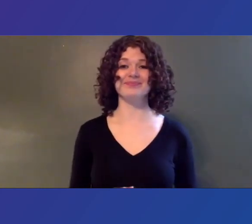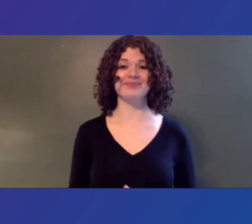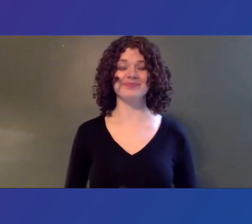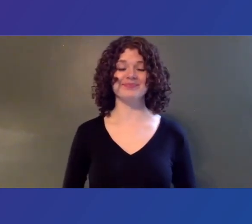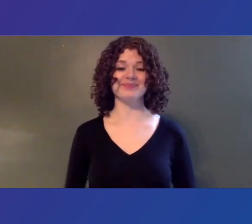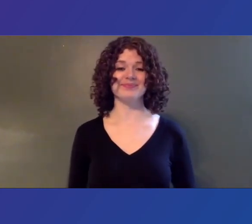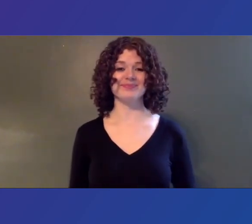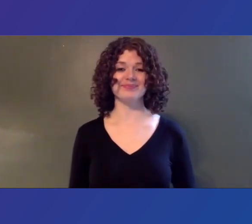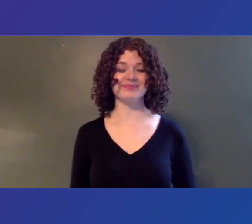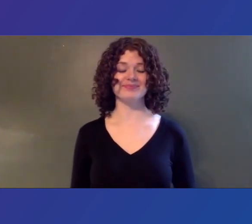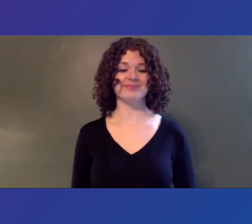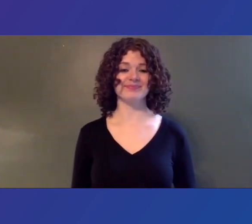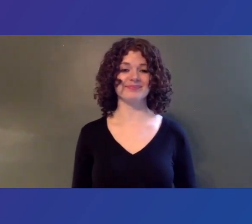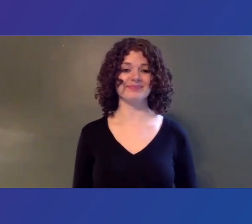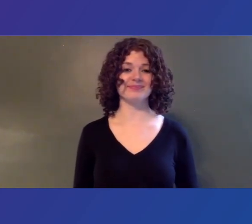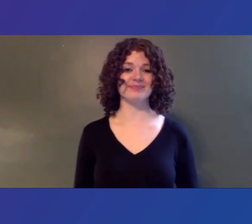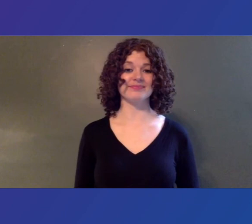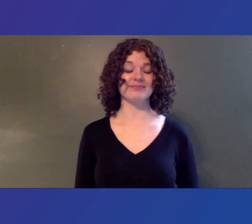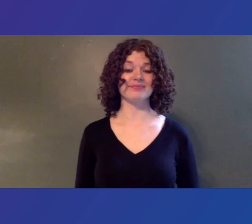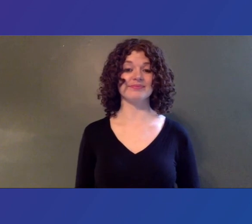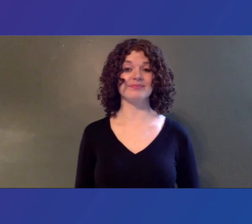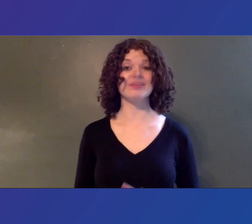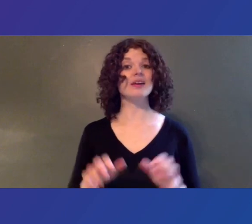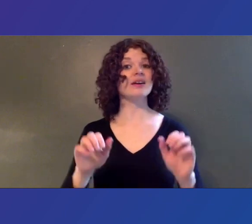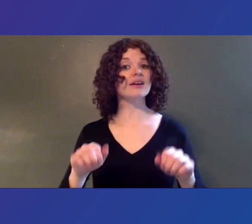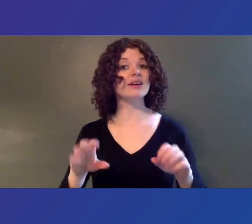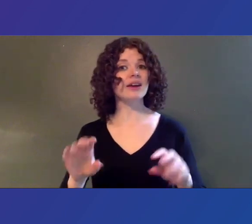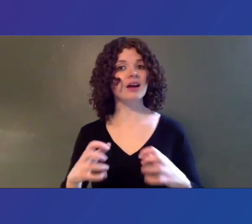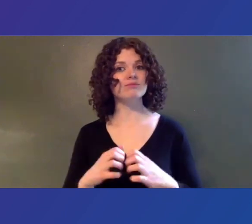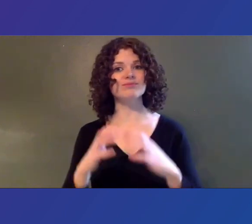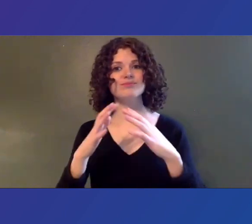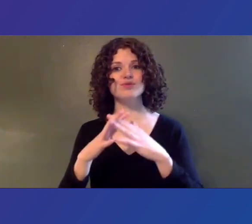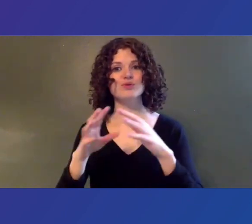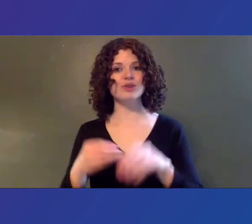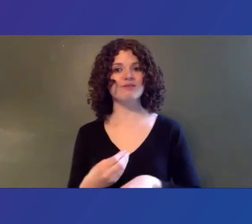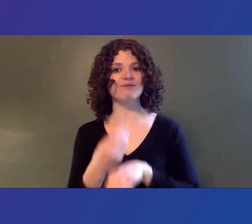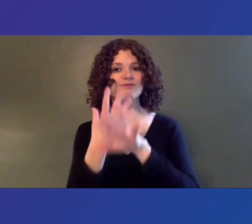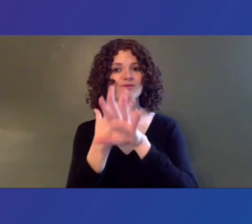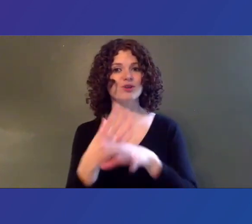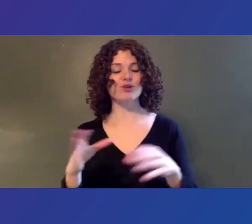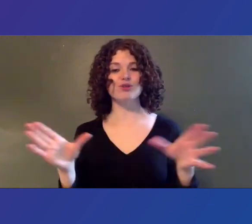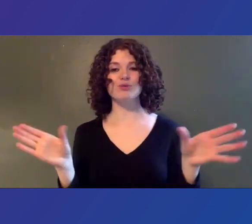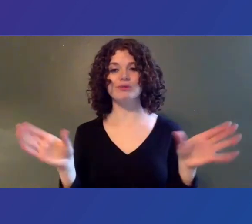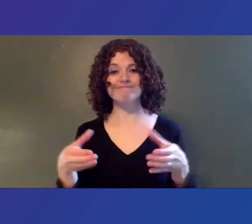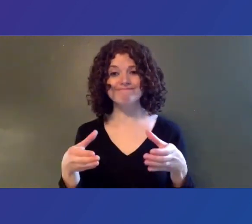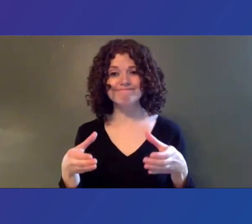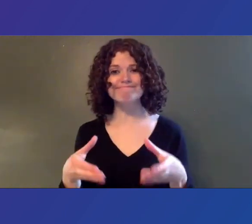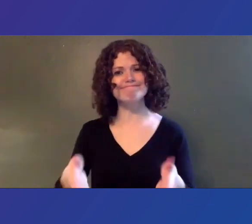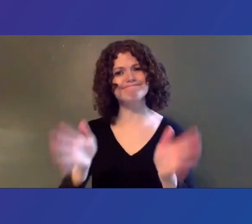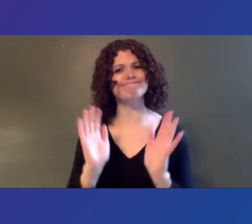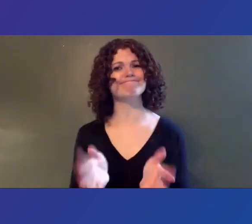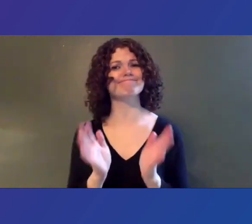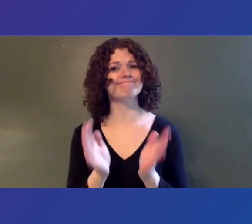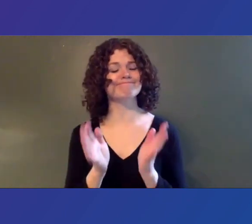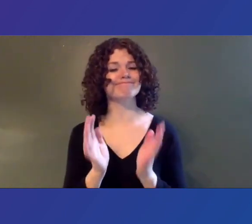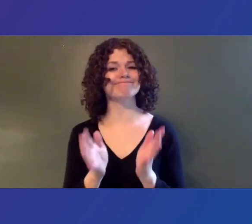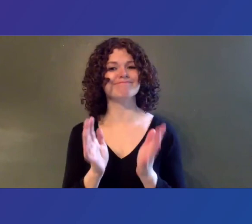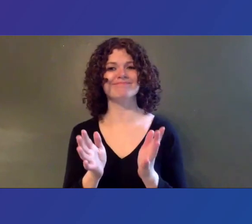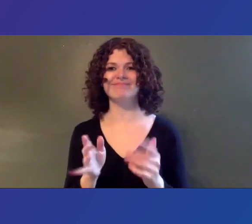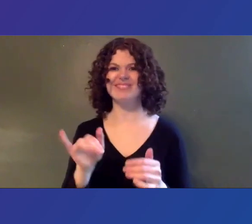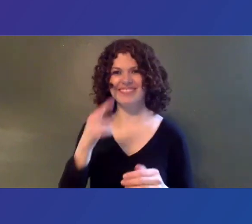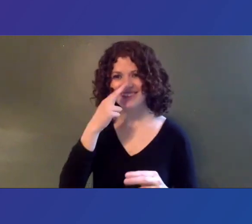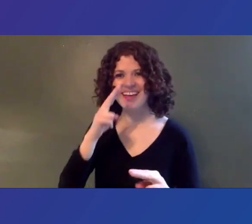Remember that you can also create virtual meetups and online conversations at our community board. I've been engaging in it. It's really